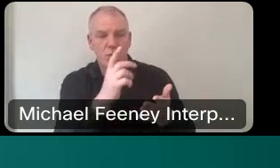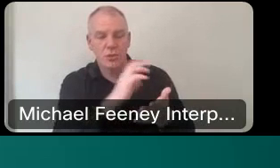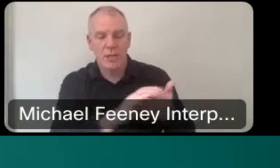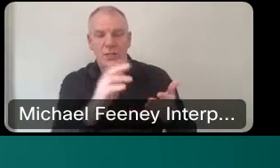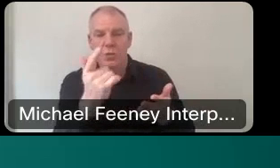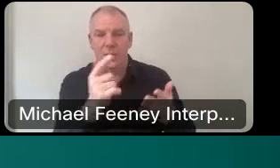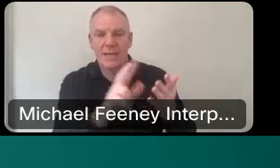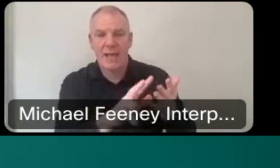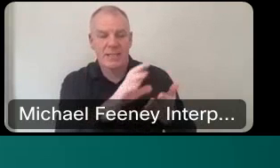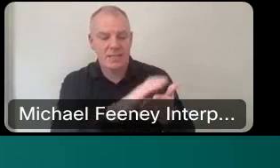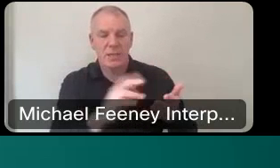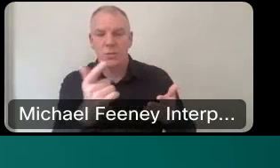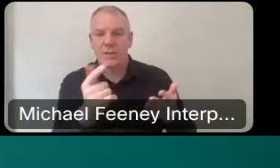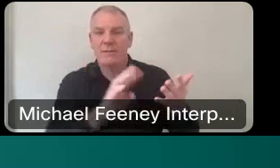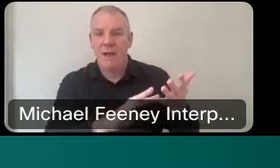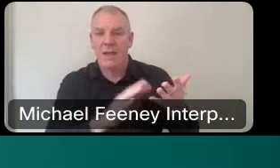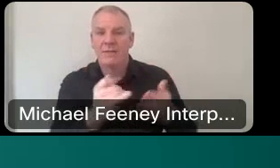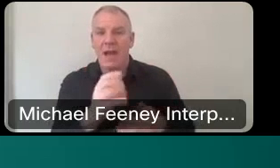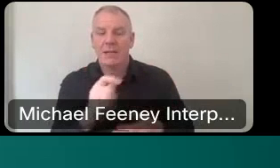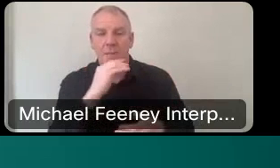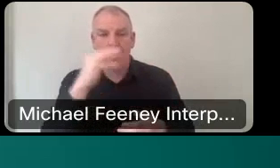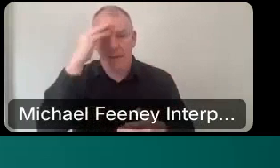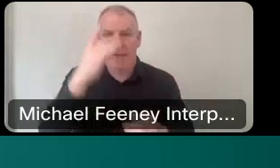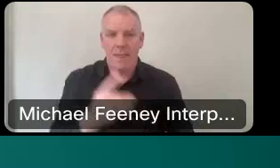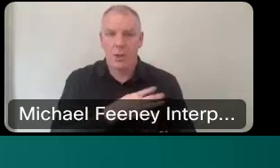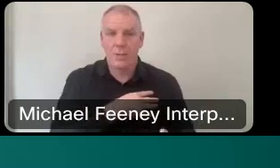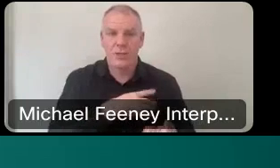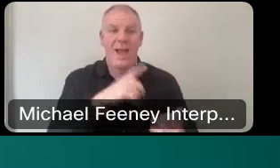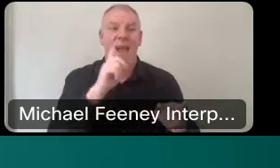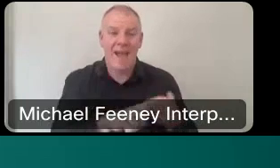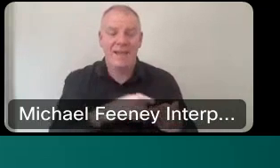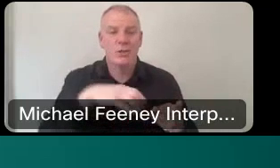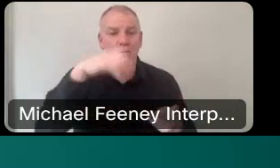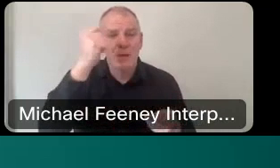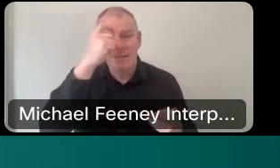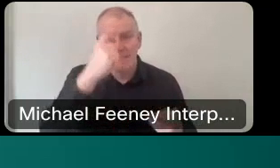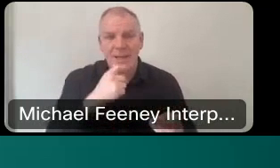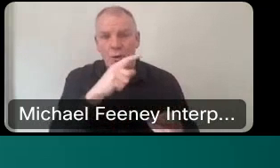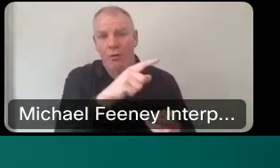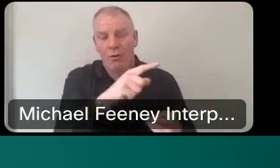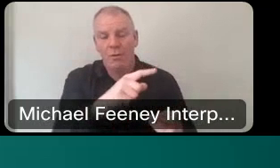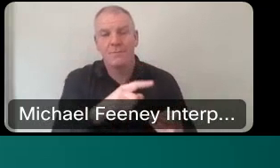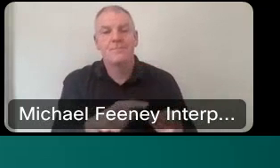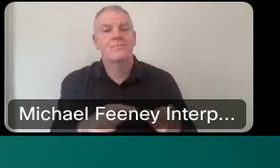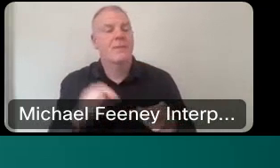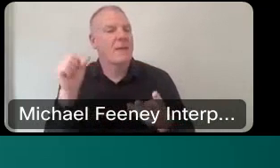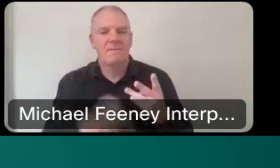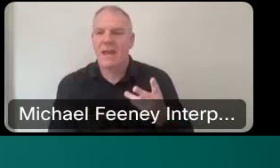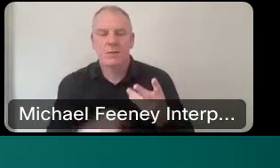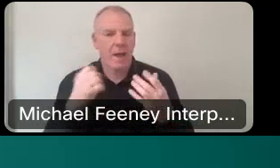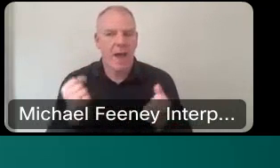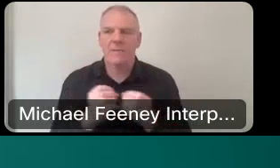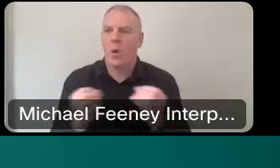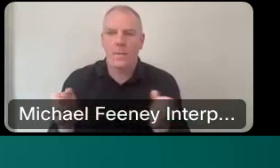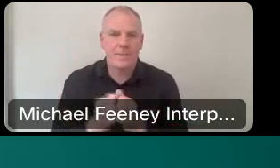is the Mental Health Commission, HIPAA, and the Chief Inspector. And then there are various failures to hold an open